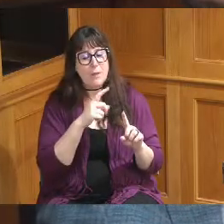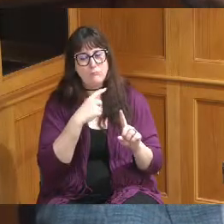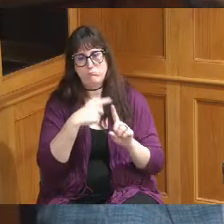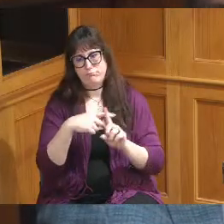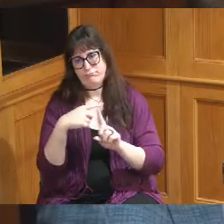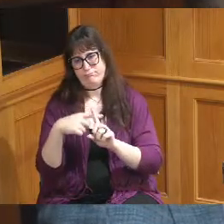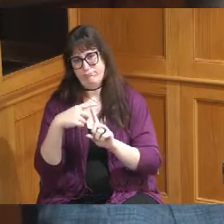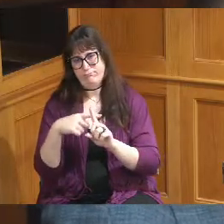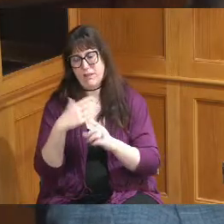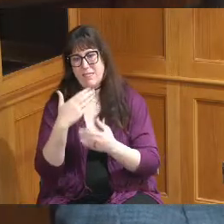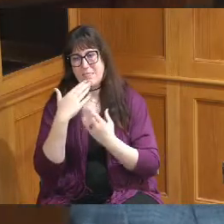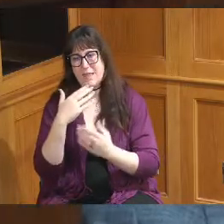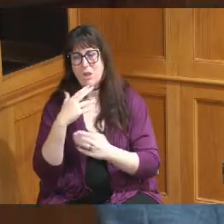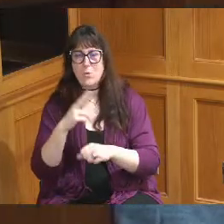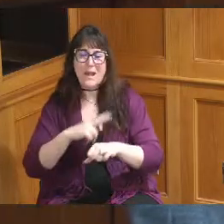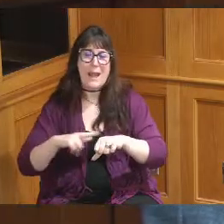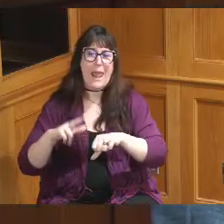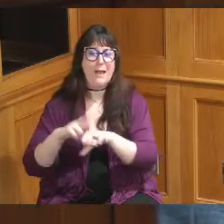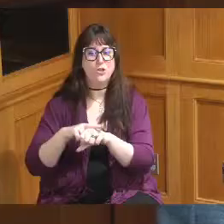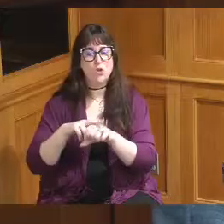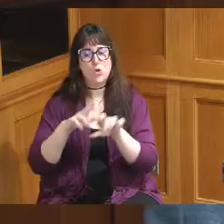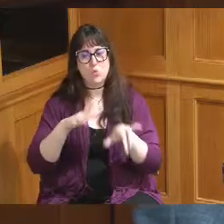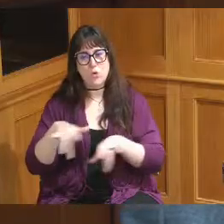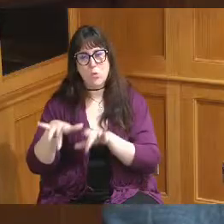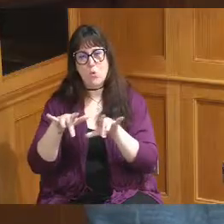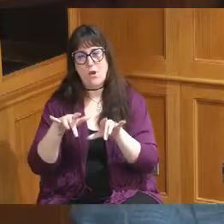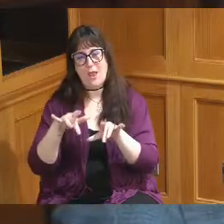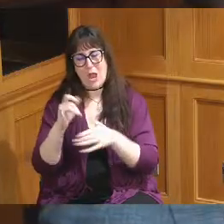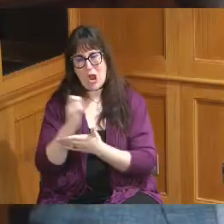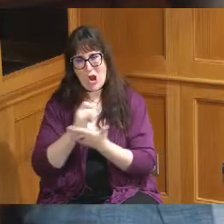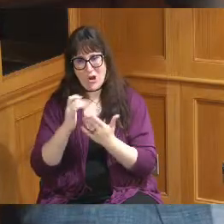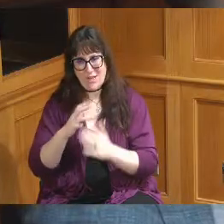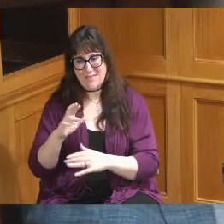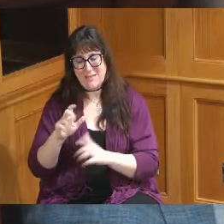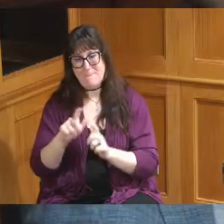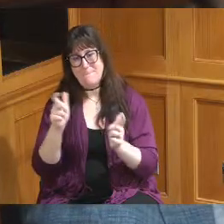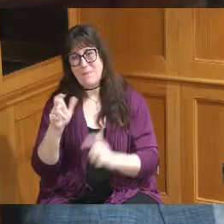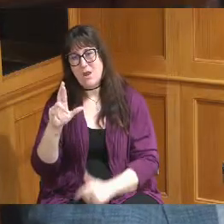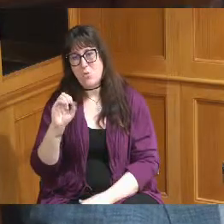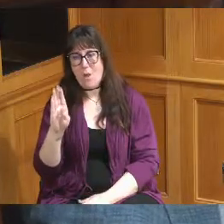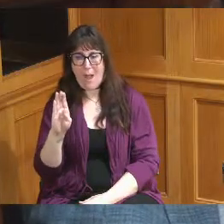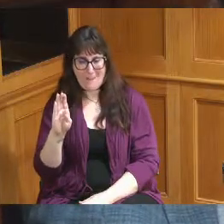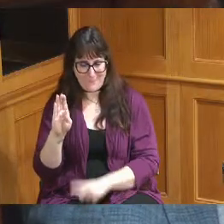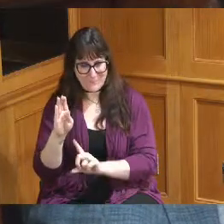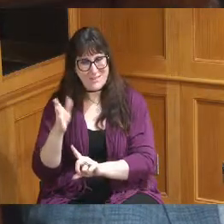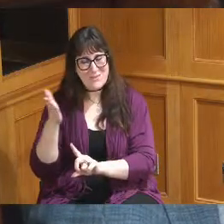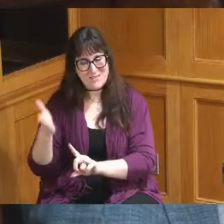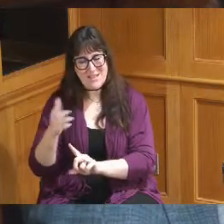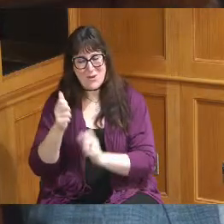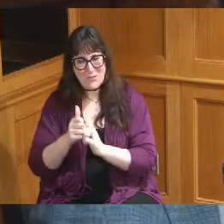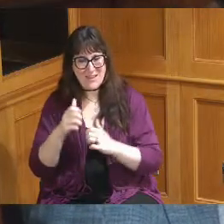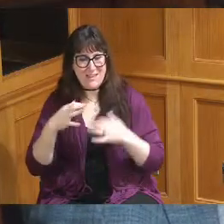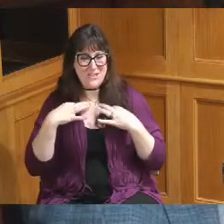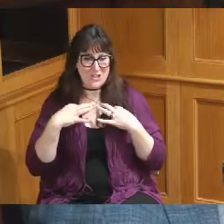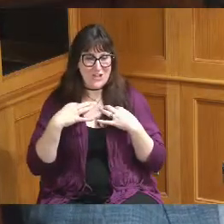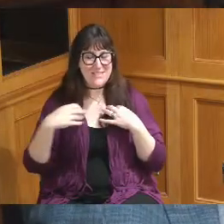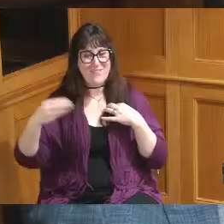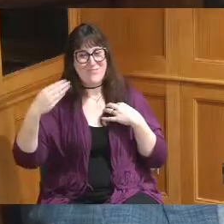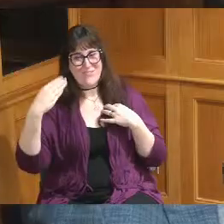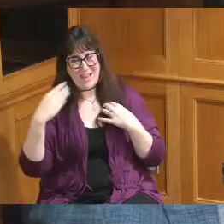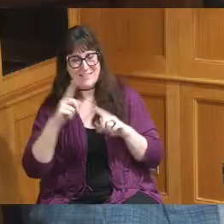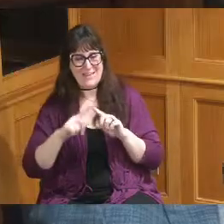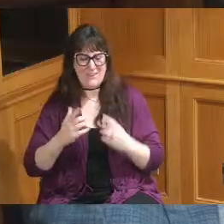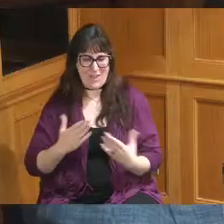national recording artist, entertainer Big Rob, that was also there with some T-shirts and fans, and just a